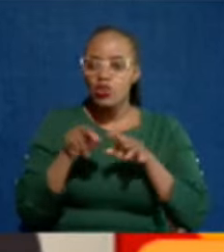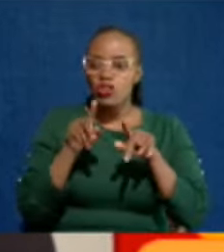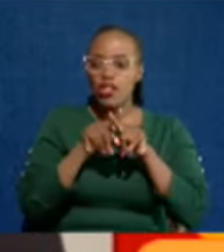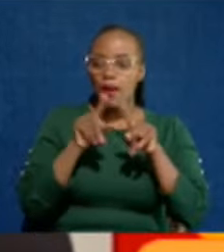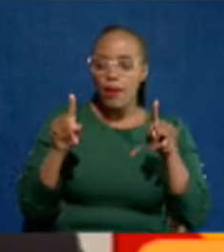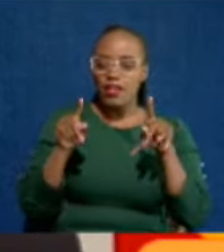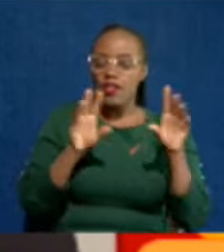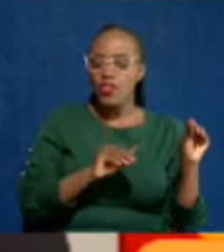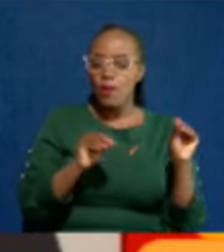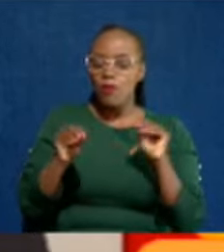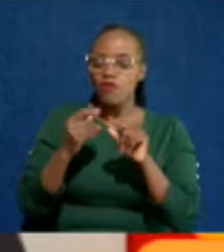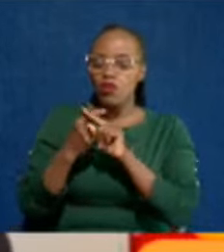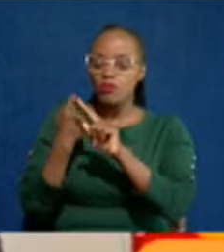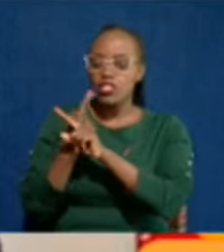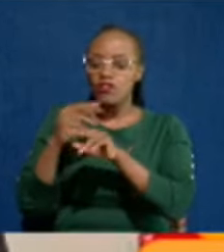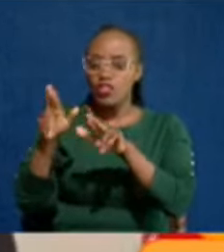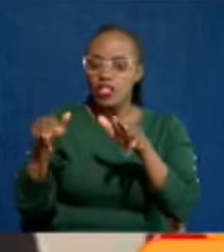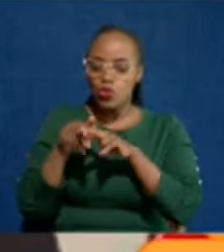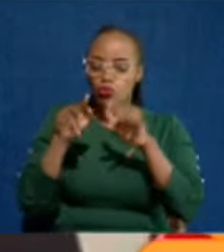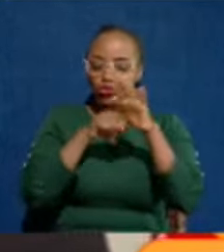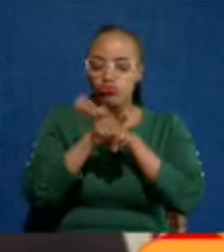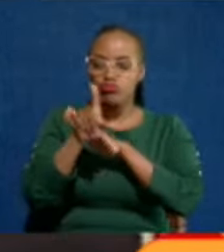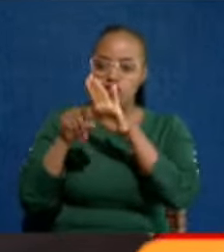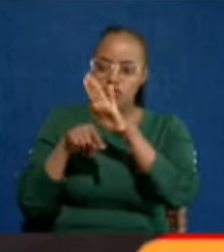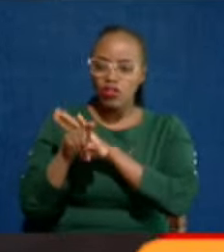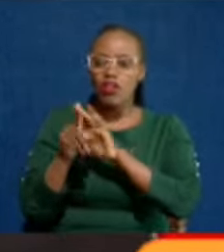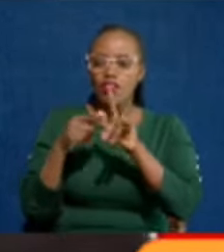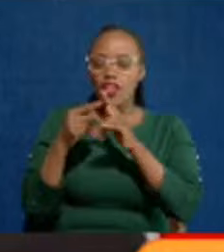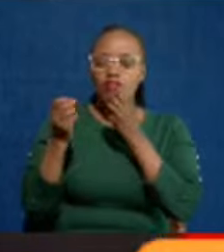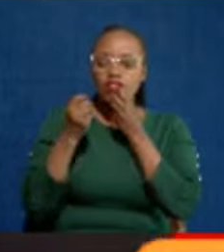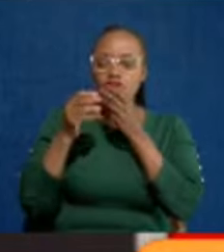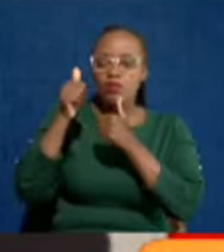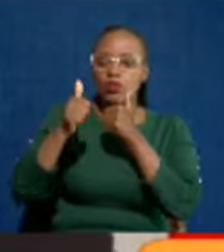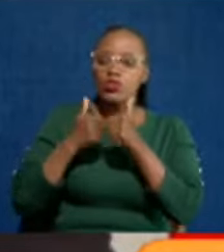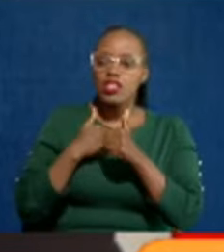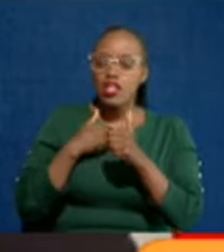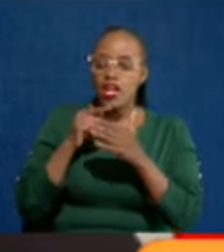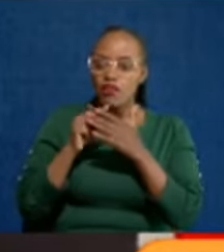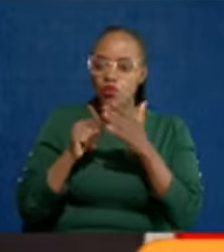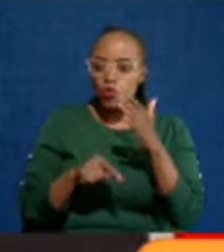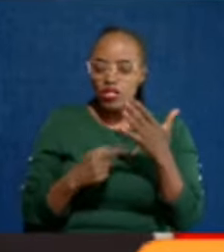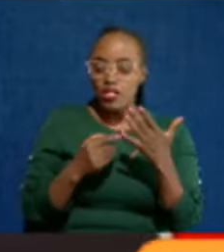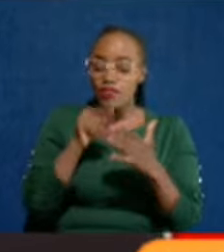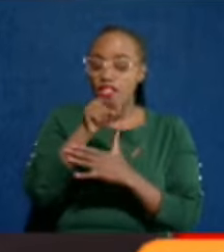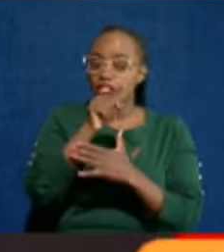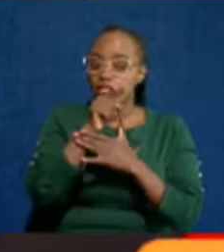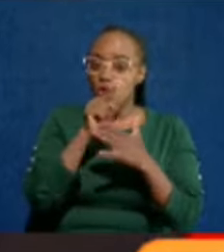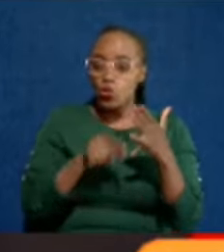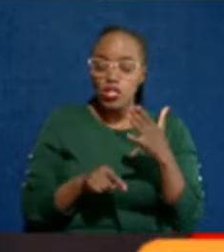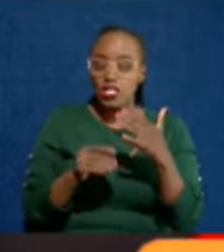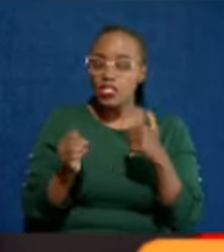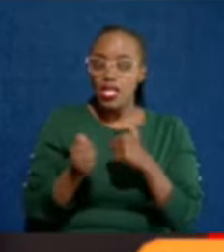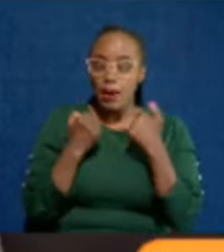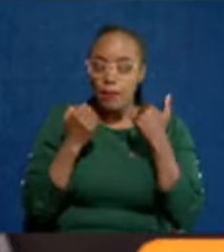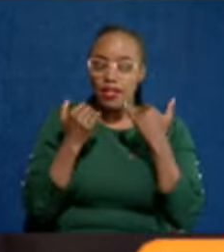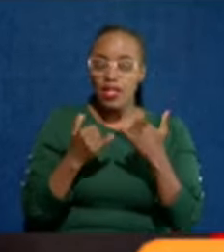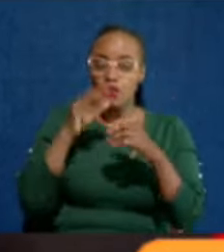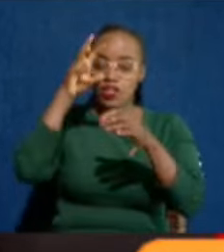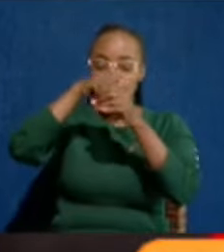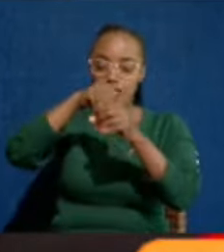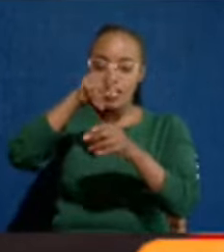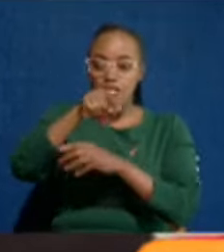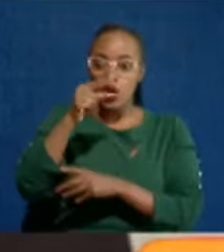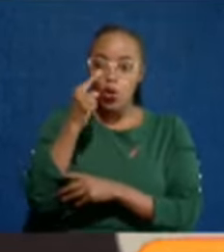they are moving from one room to the other. And the information we have at the moment is that that is what is going on inside the